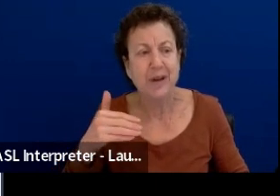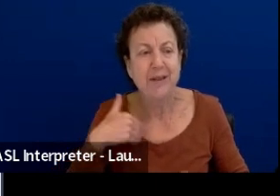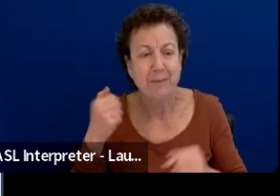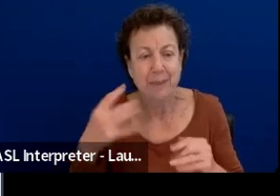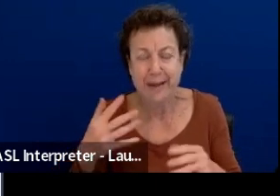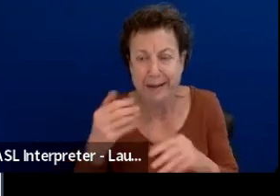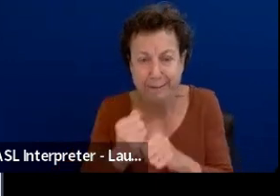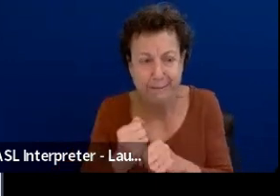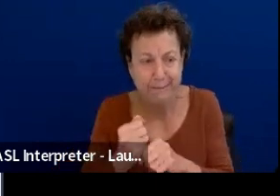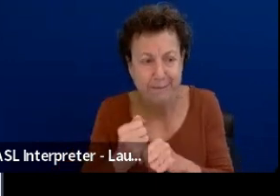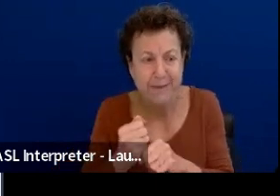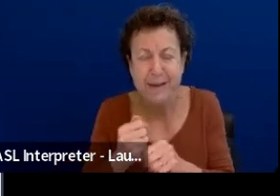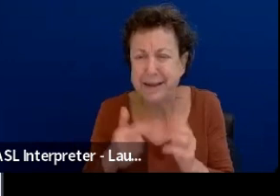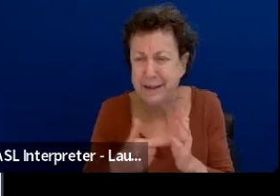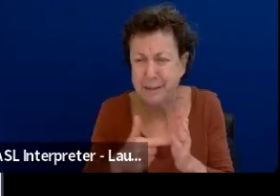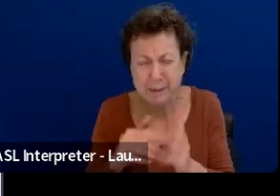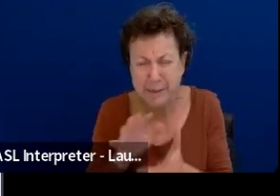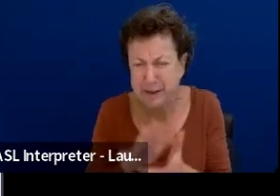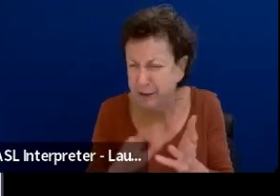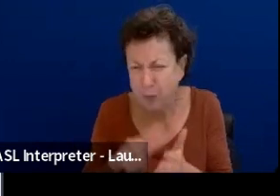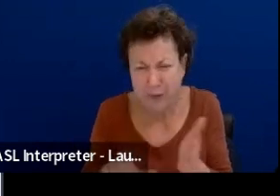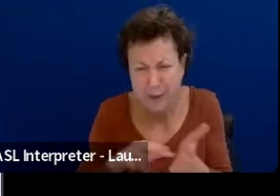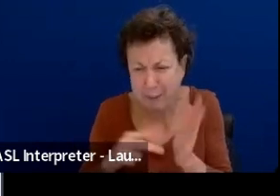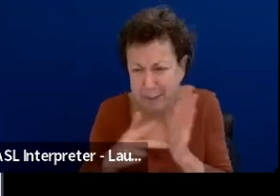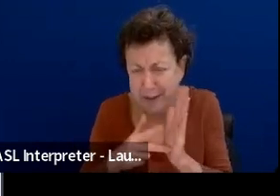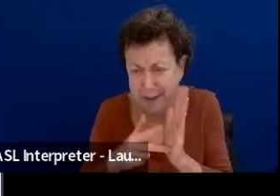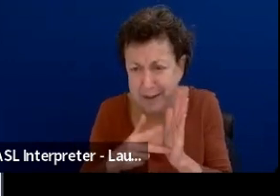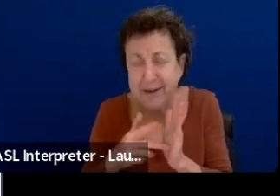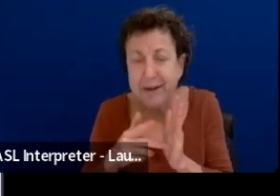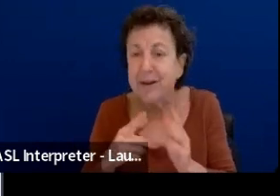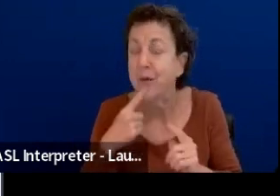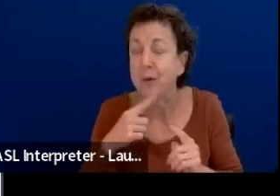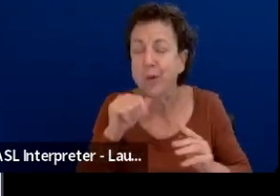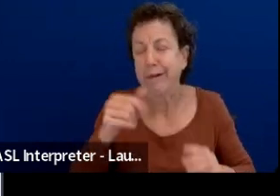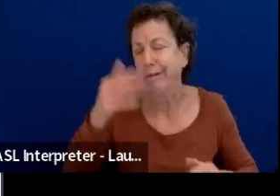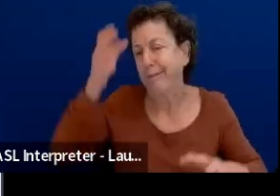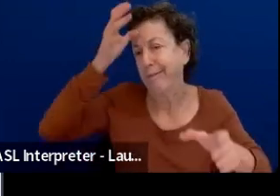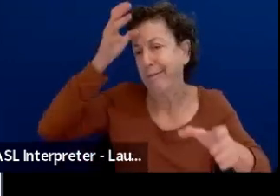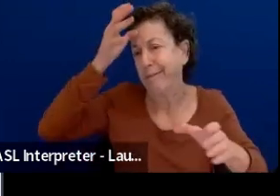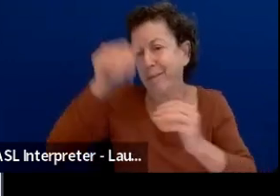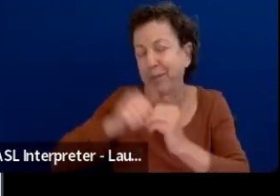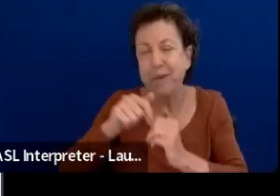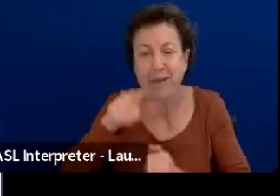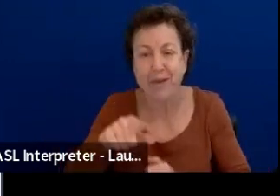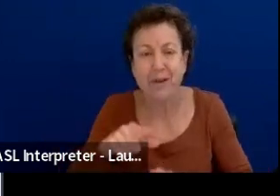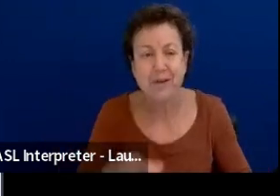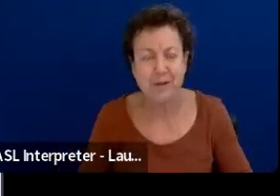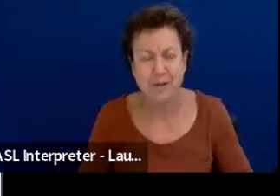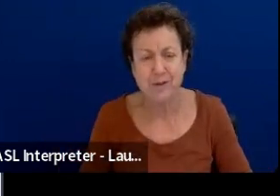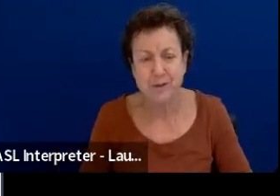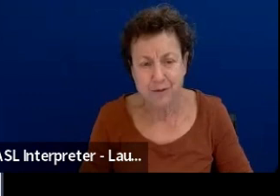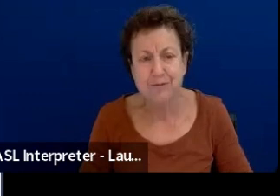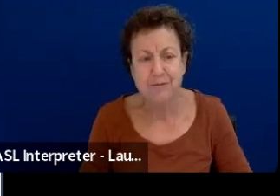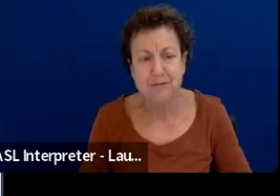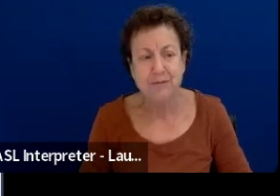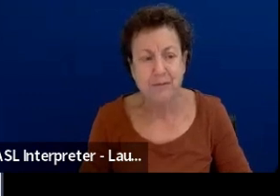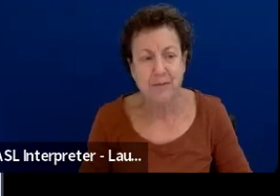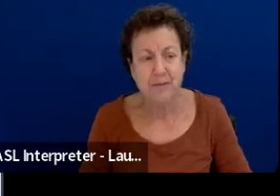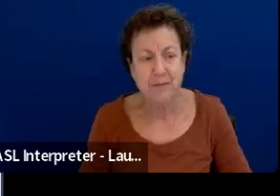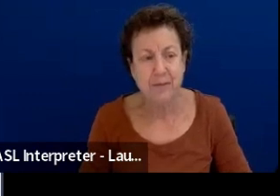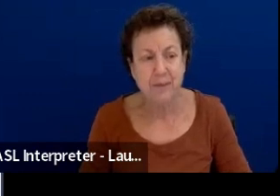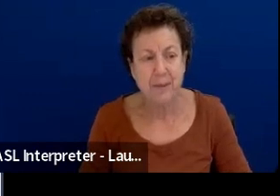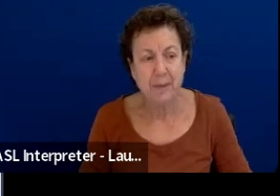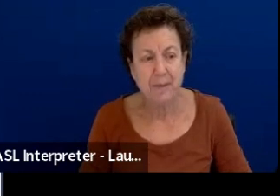And it can be a little confusing for somebody who's not familiar with those to figure out what those are.